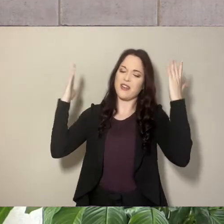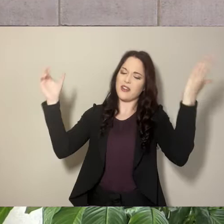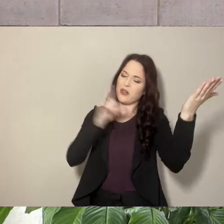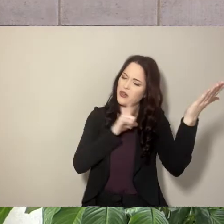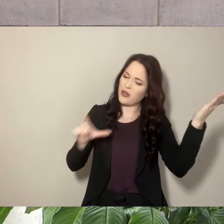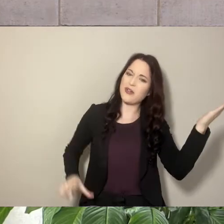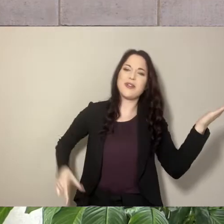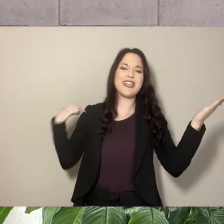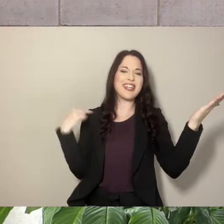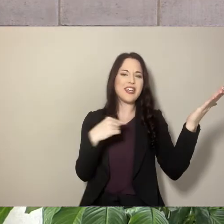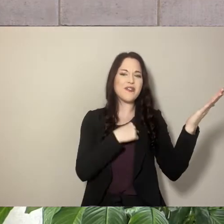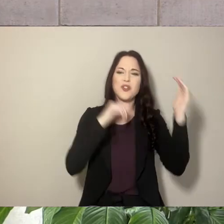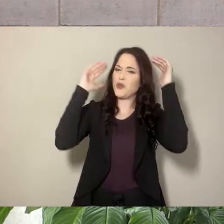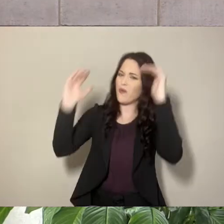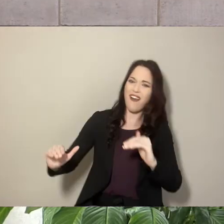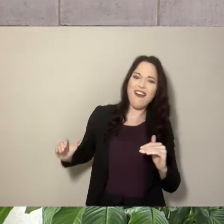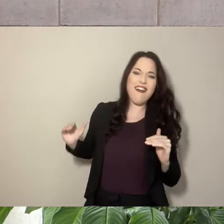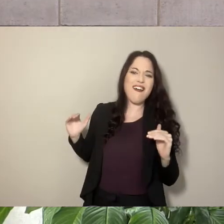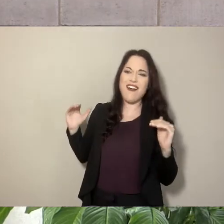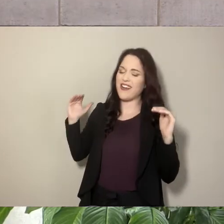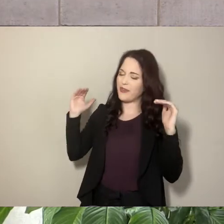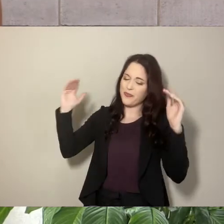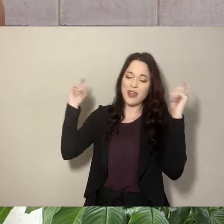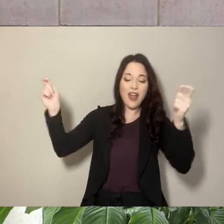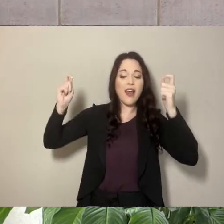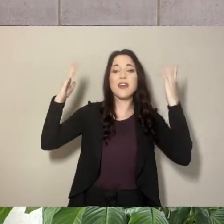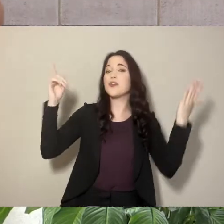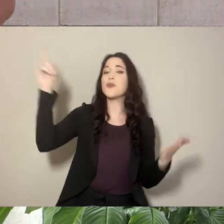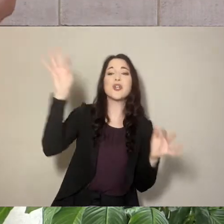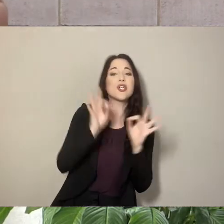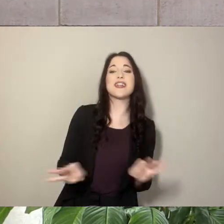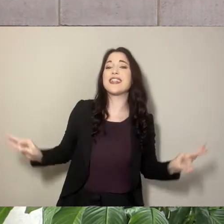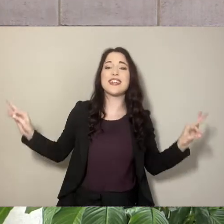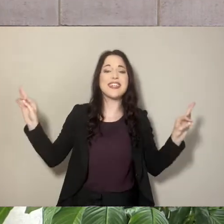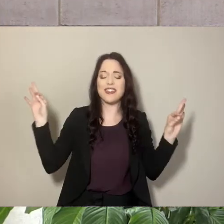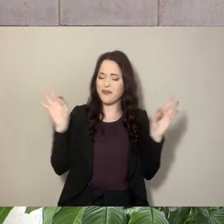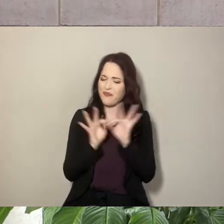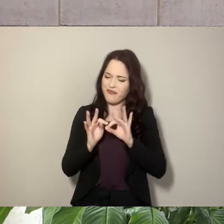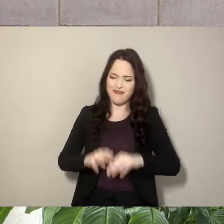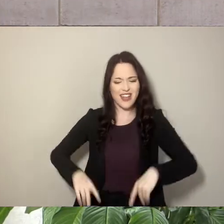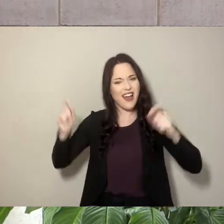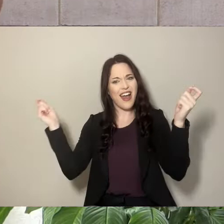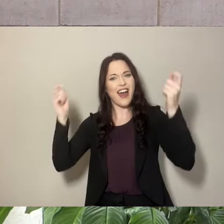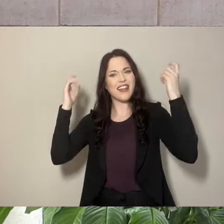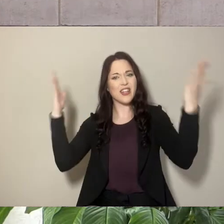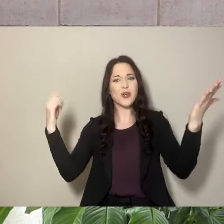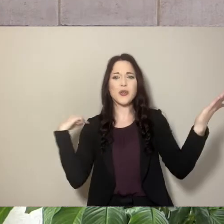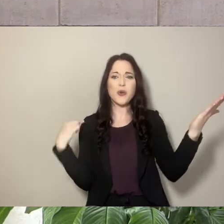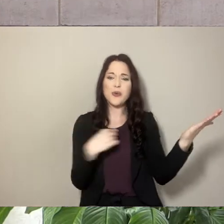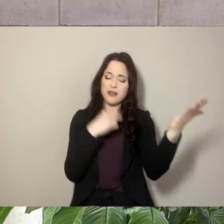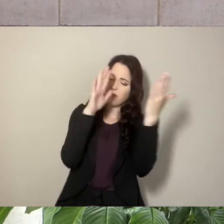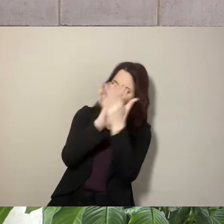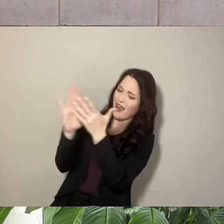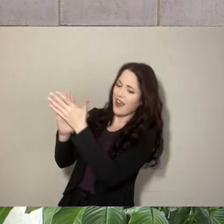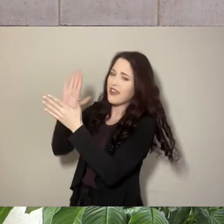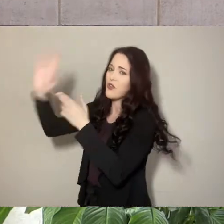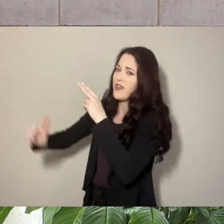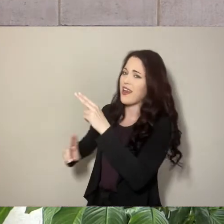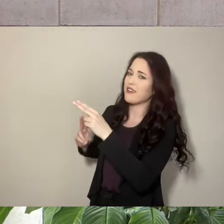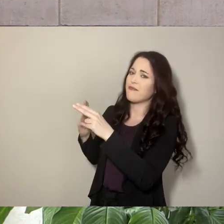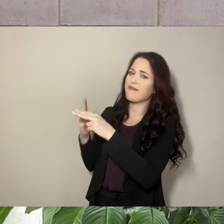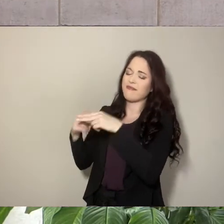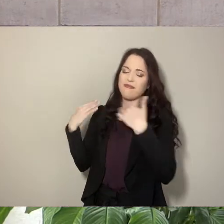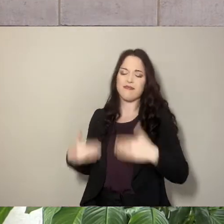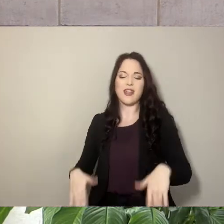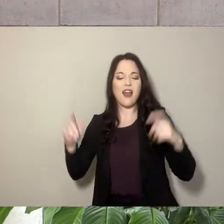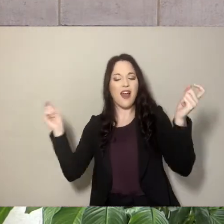Hallelujah, Lord, we live. Lord, we live. Hallelujah. Hallelujah, you're worthy. Hallelujah. Hallelujah, we praise your name.